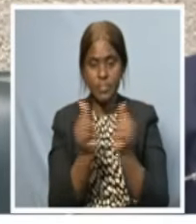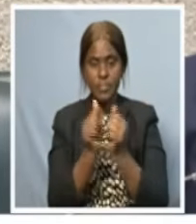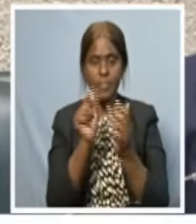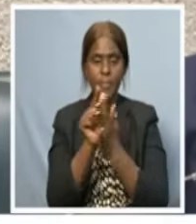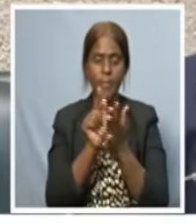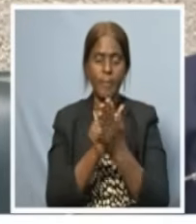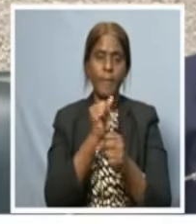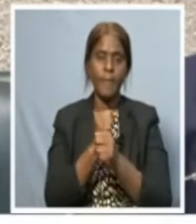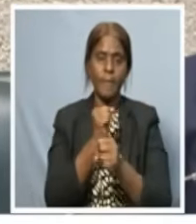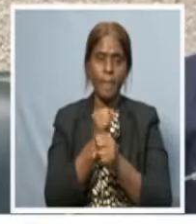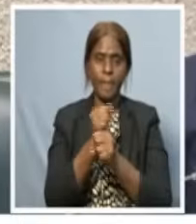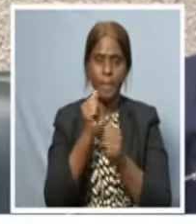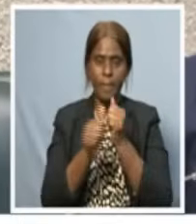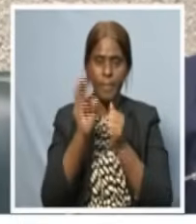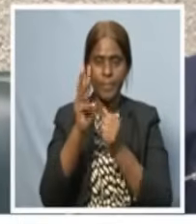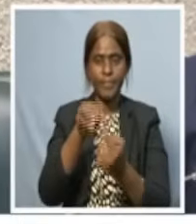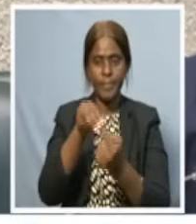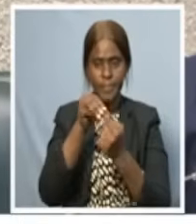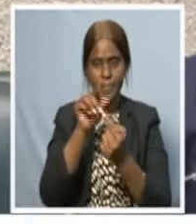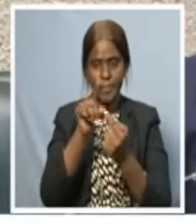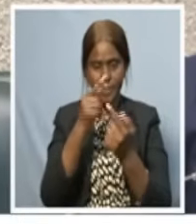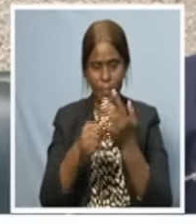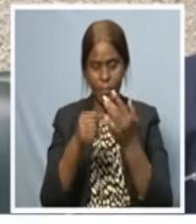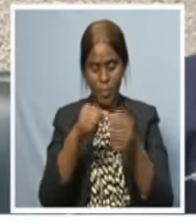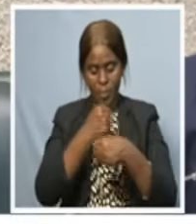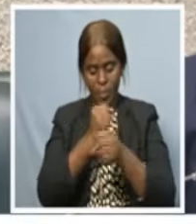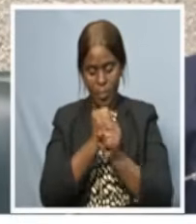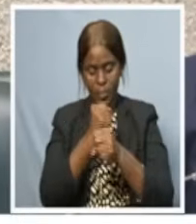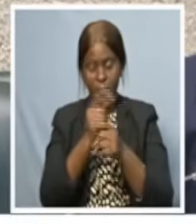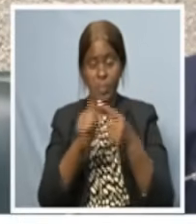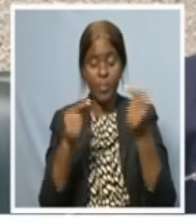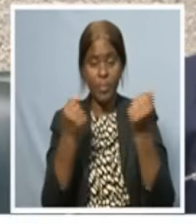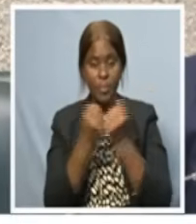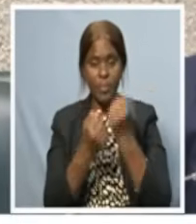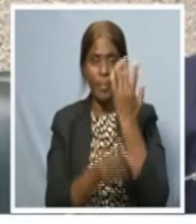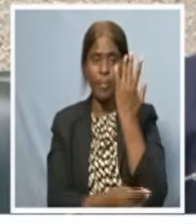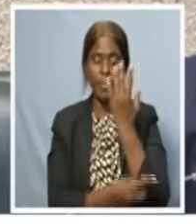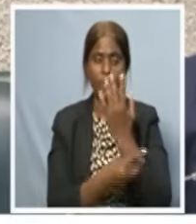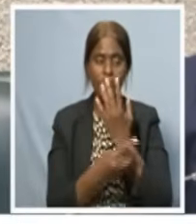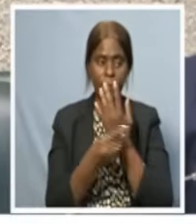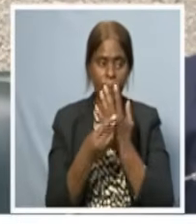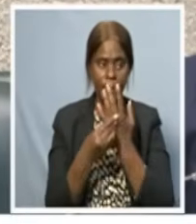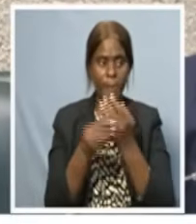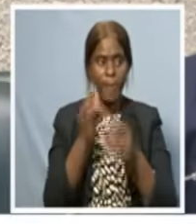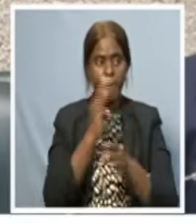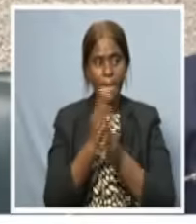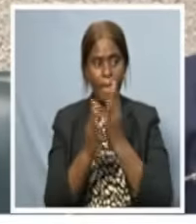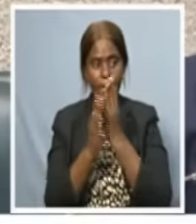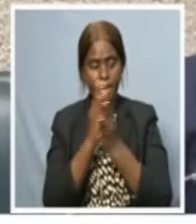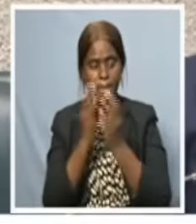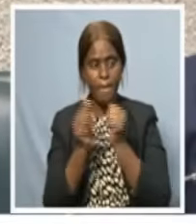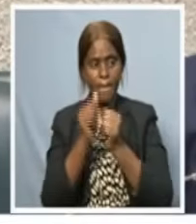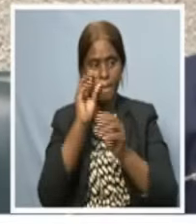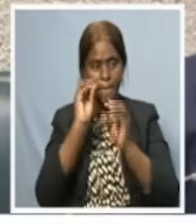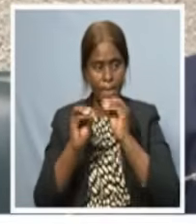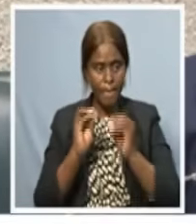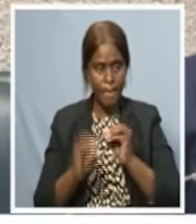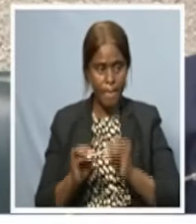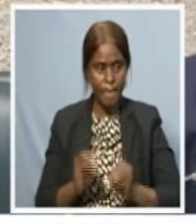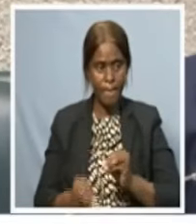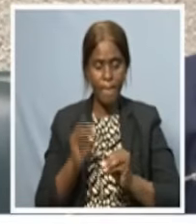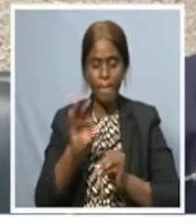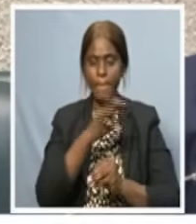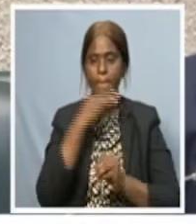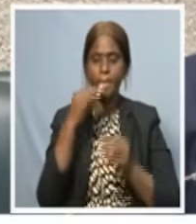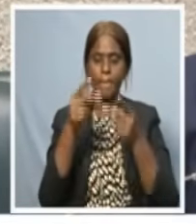legal framework that will be specific and tailored to support the development, construction, and rehabilitation